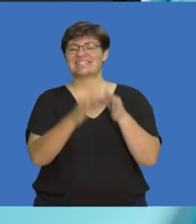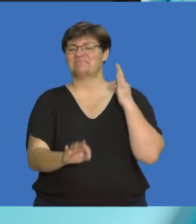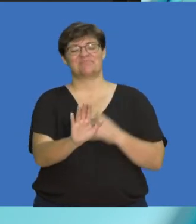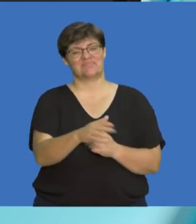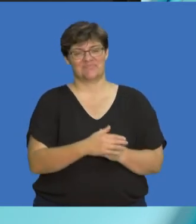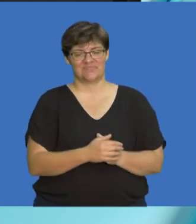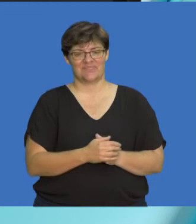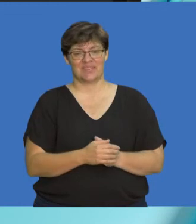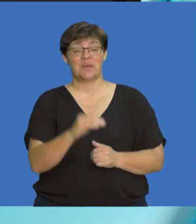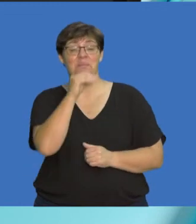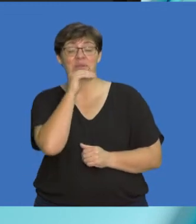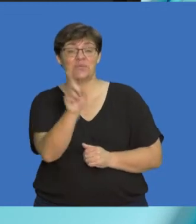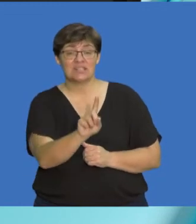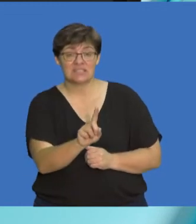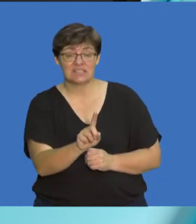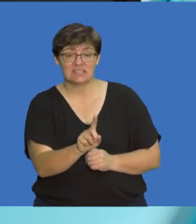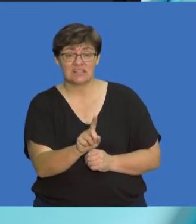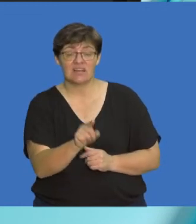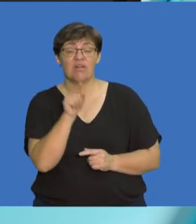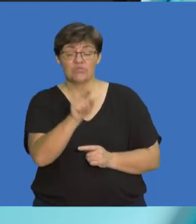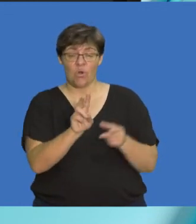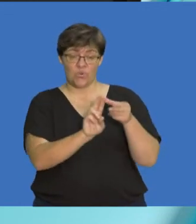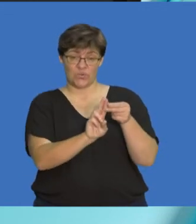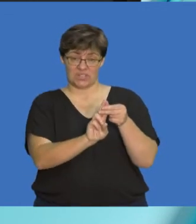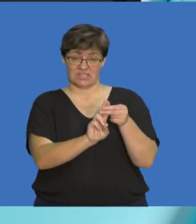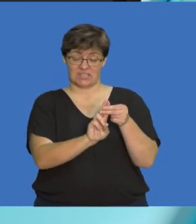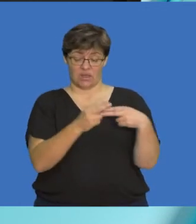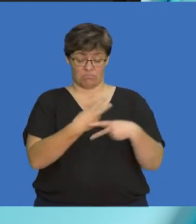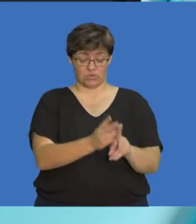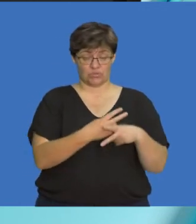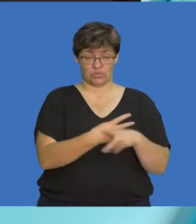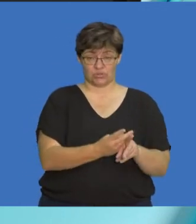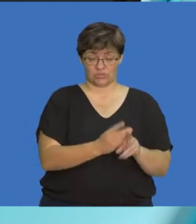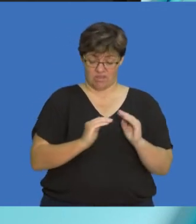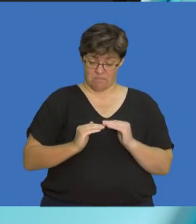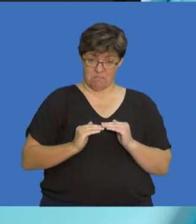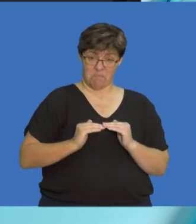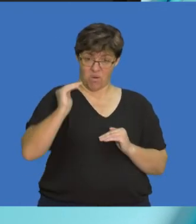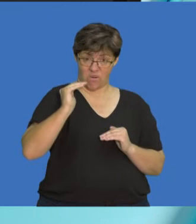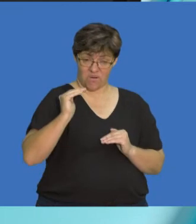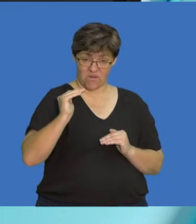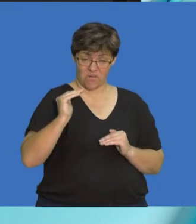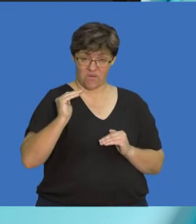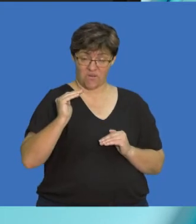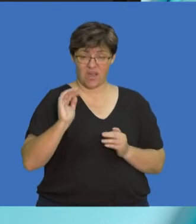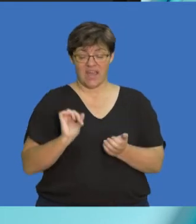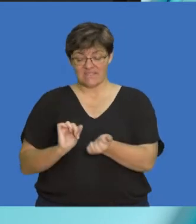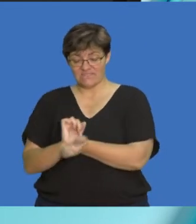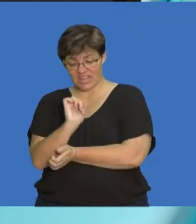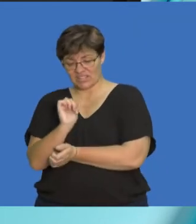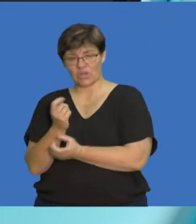basically means that as your units produced increases, the fixed cost per